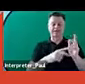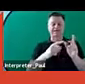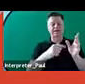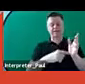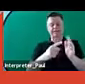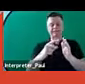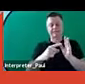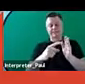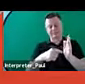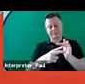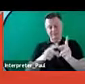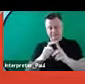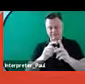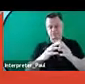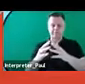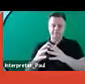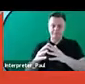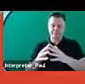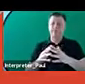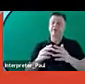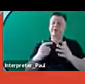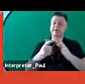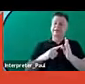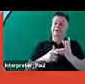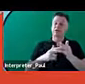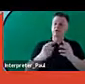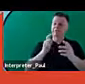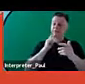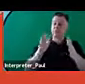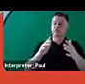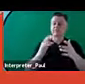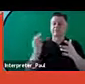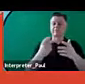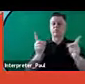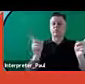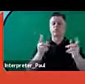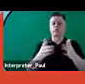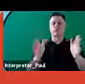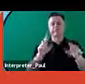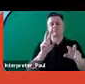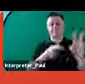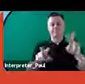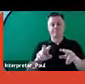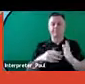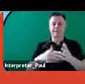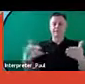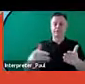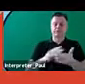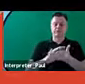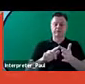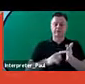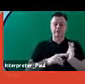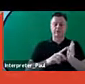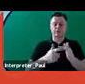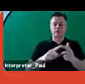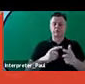after this afternoon's keynote. And I'd now like to introduce you to our presenter, Helen Cook from